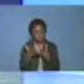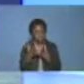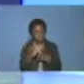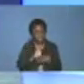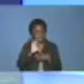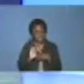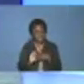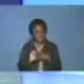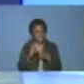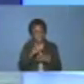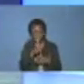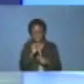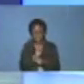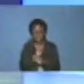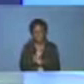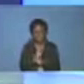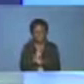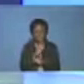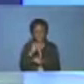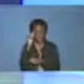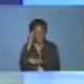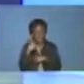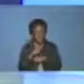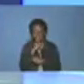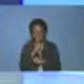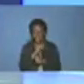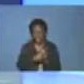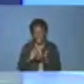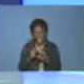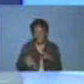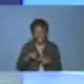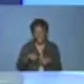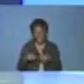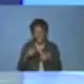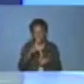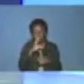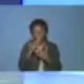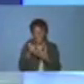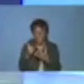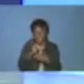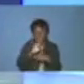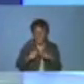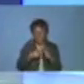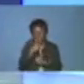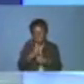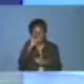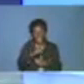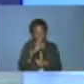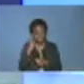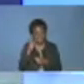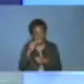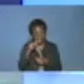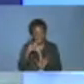any effort on the government's end to ensure salary increases are rolled out before the end of the year should rightly be viewed